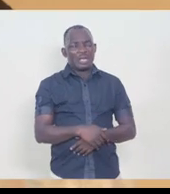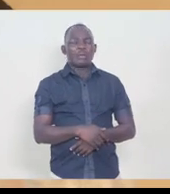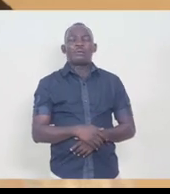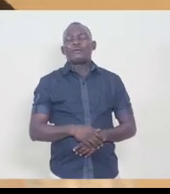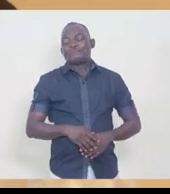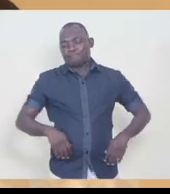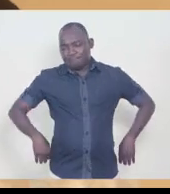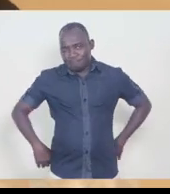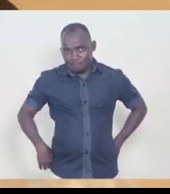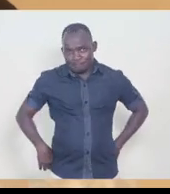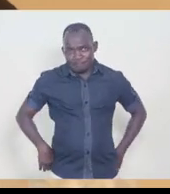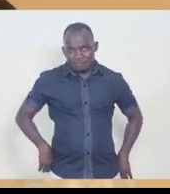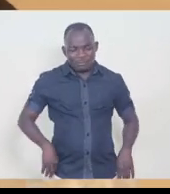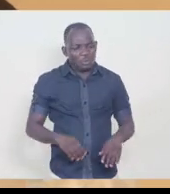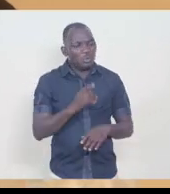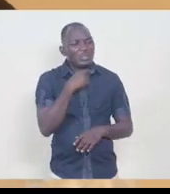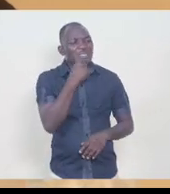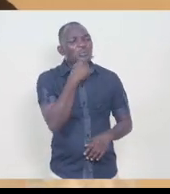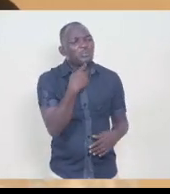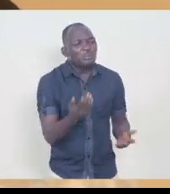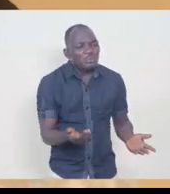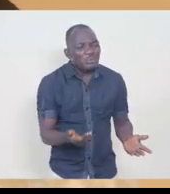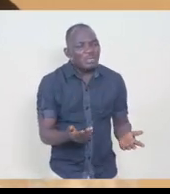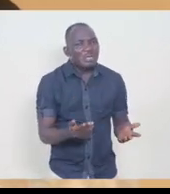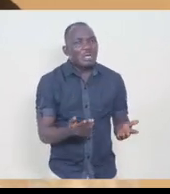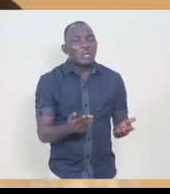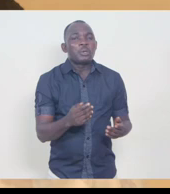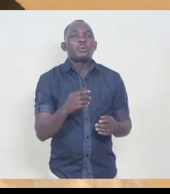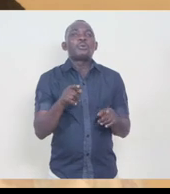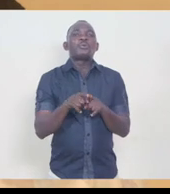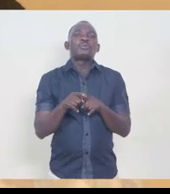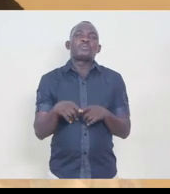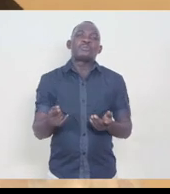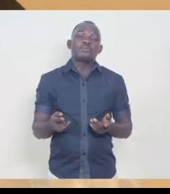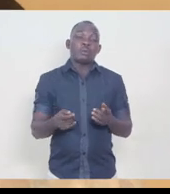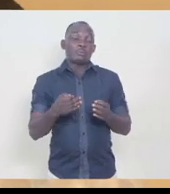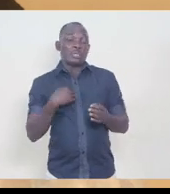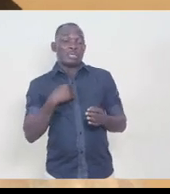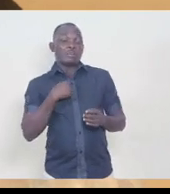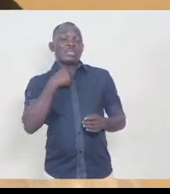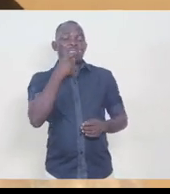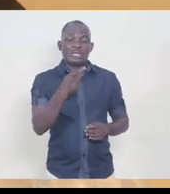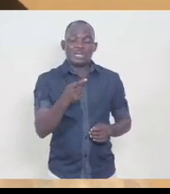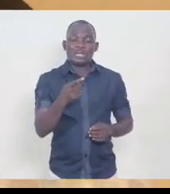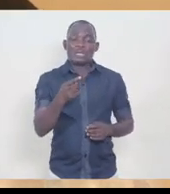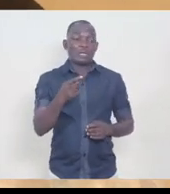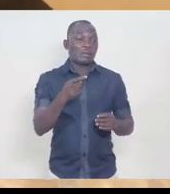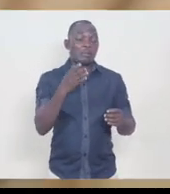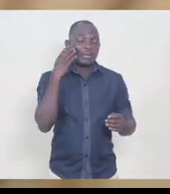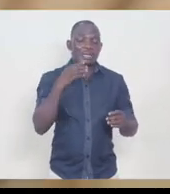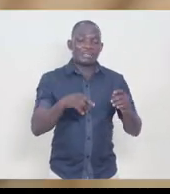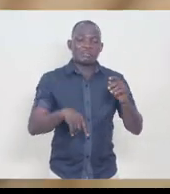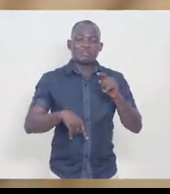Ma, there's no one to tell. Besides, if I do, she'll send me back to the